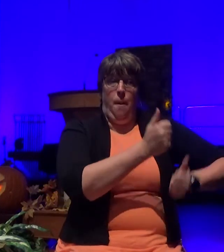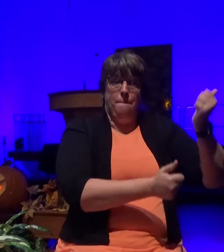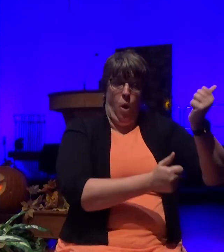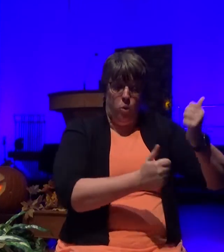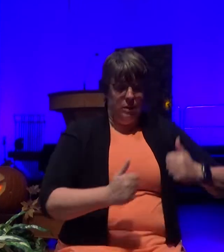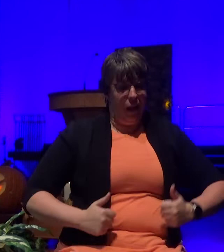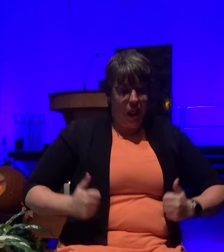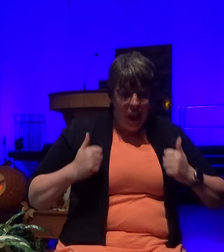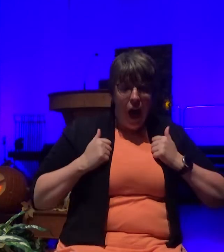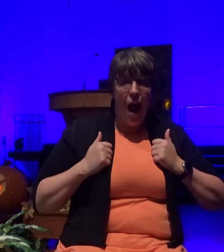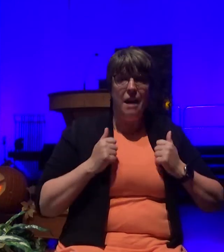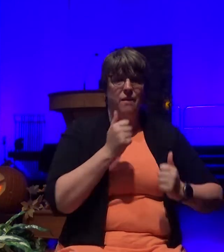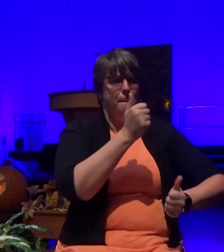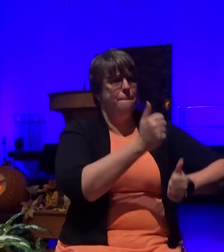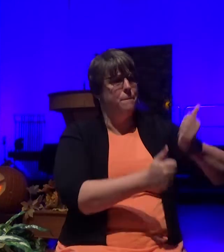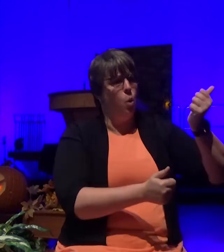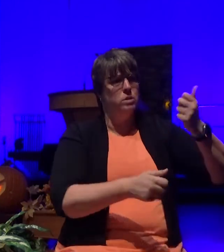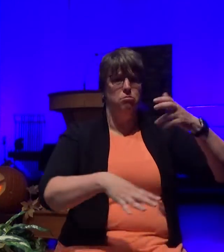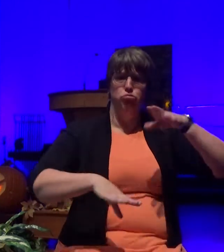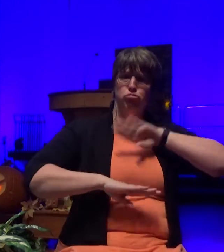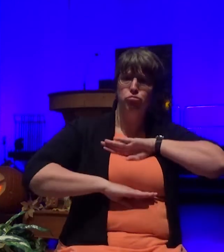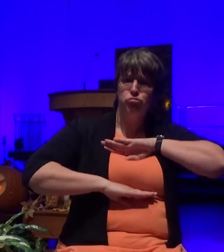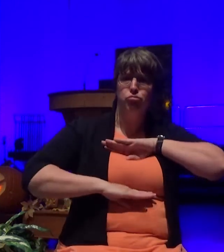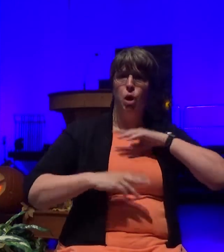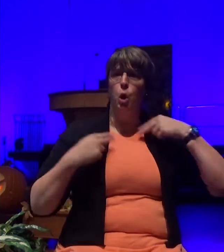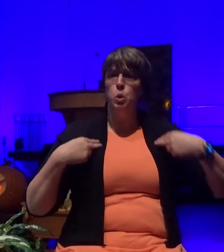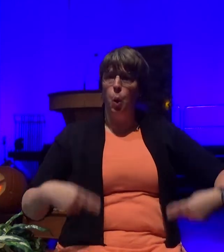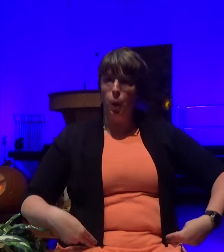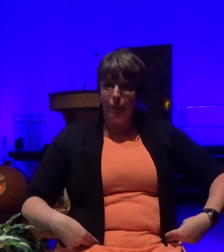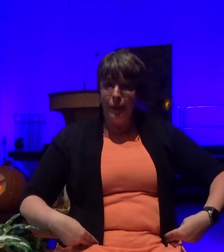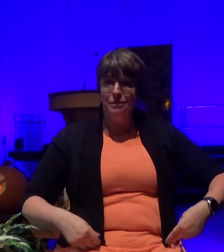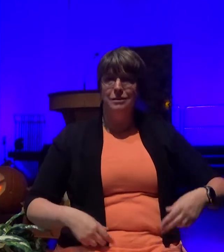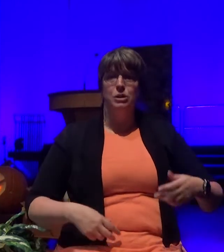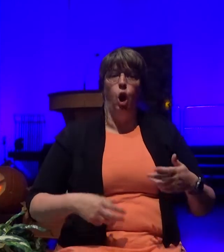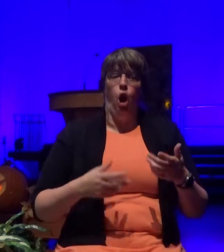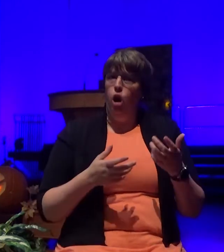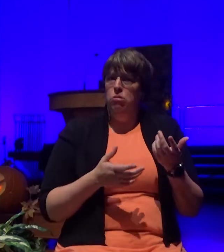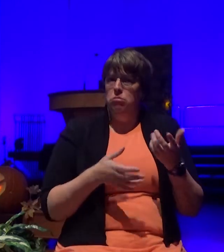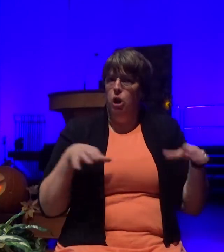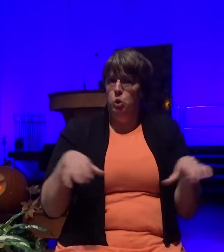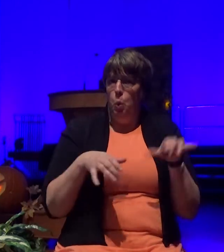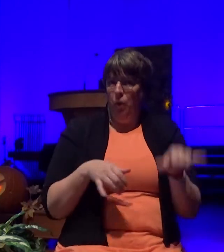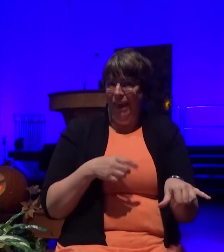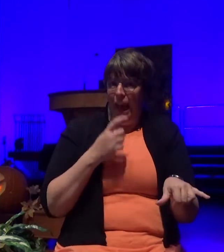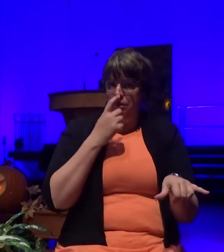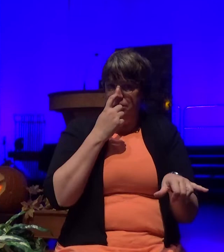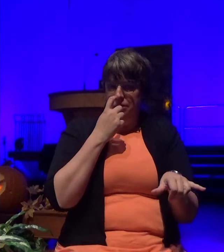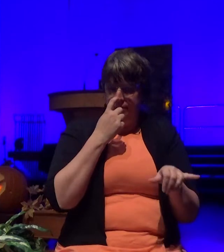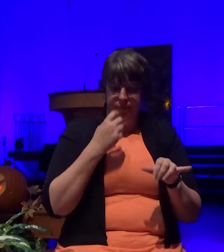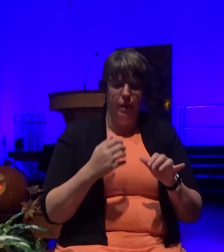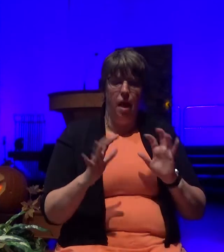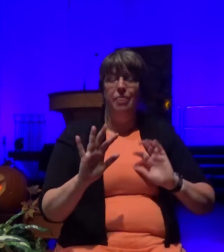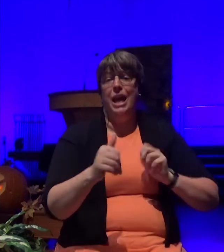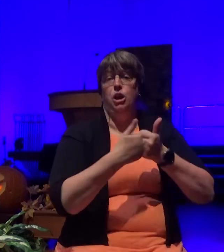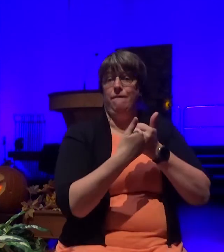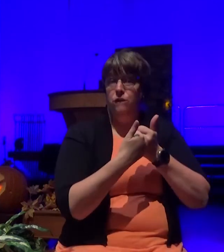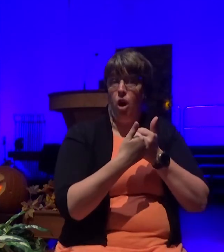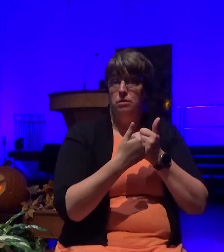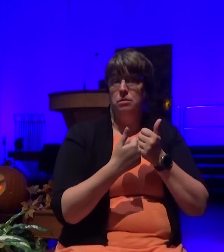most fulfilling to humanity, are ones that do this, even when they confront our